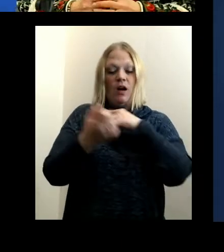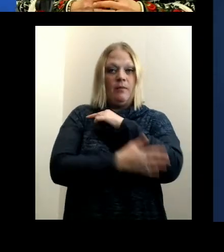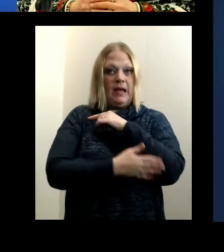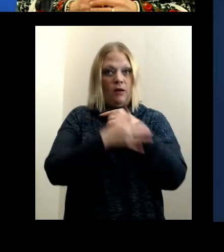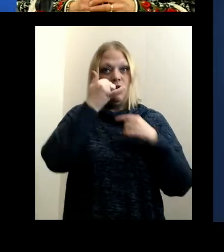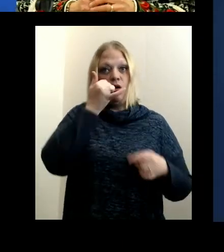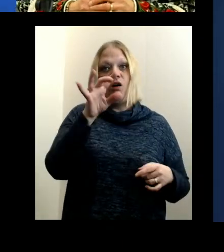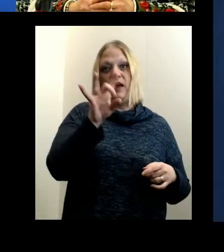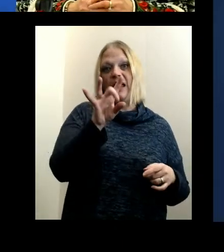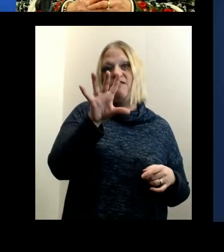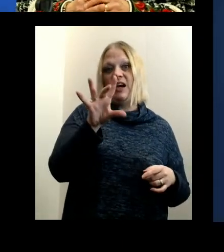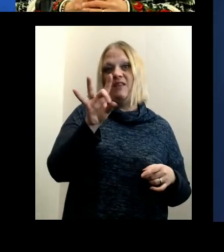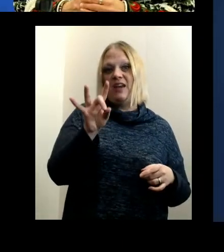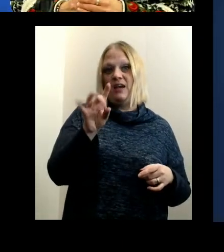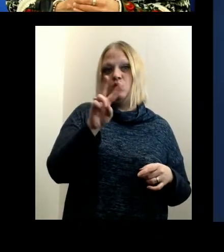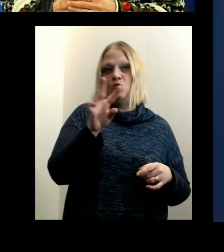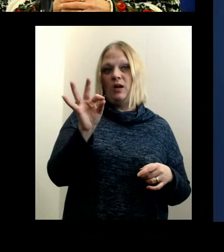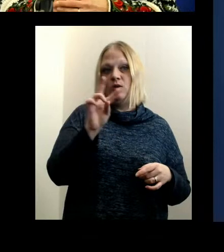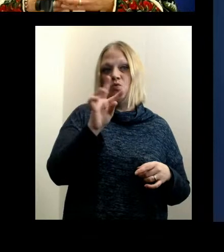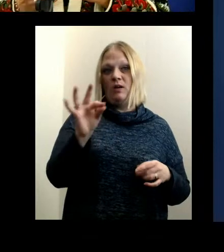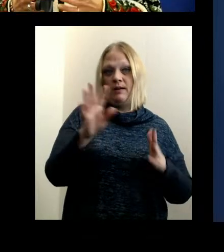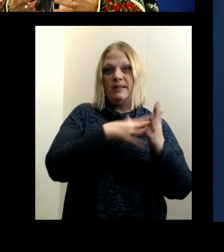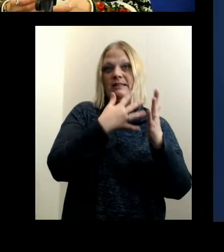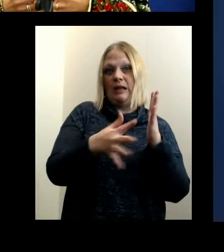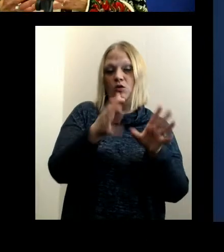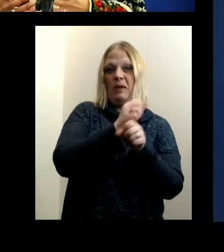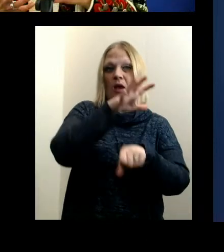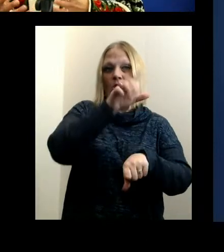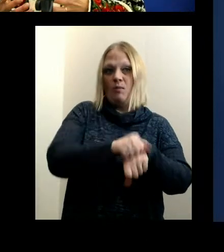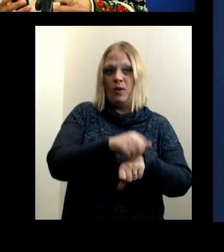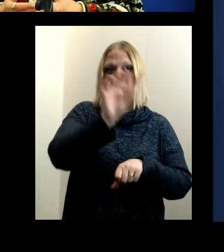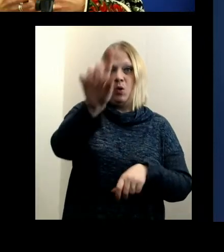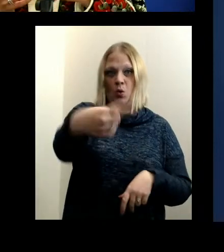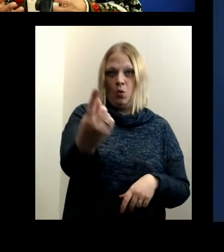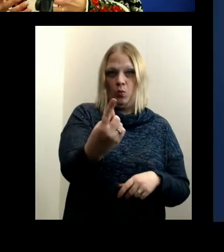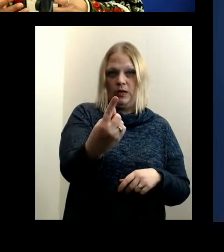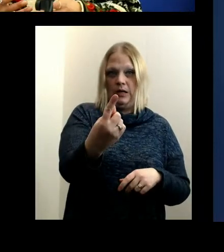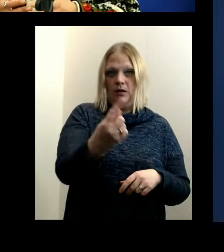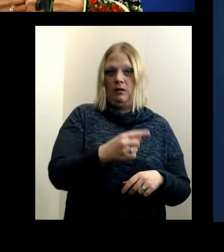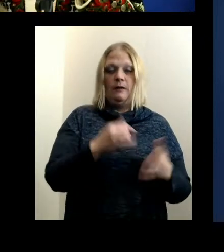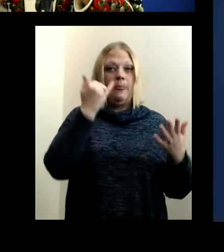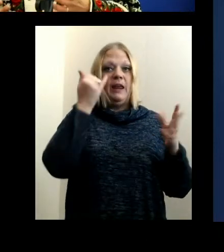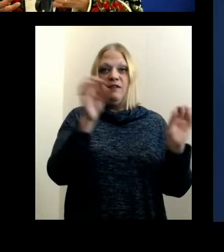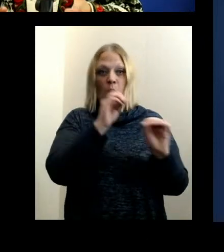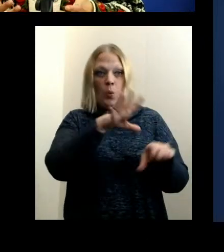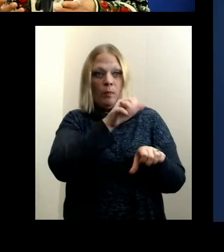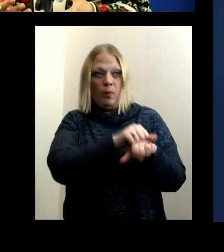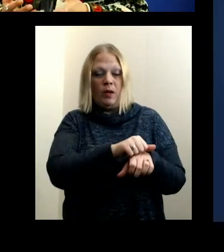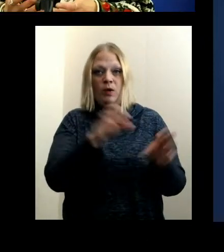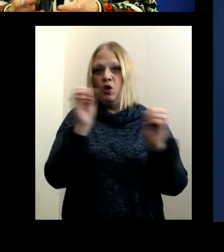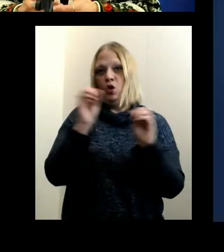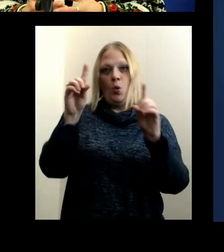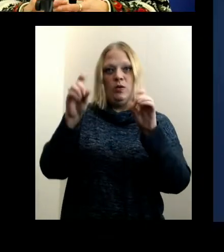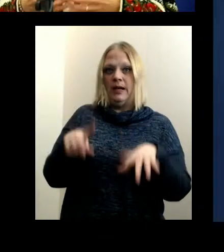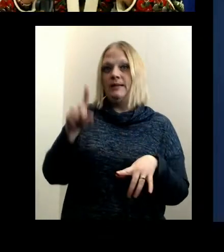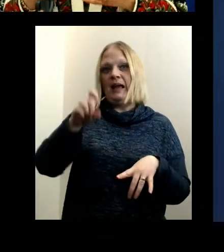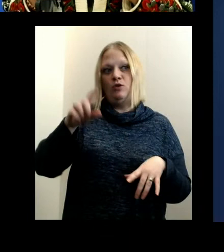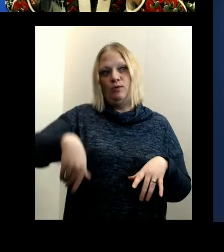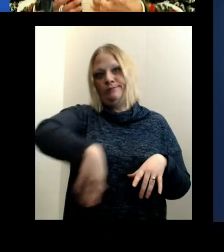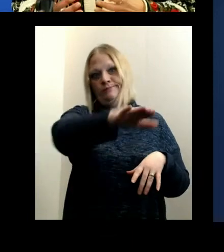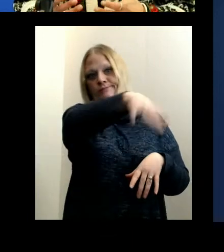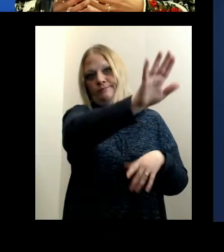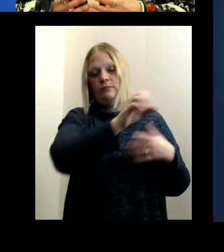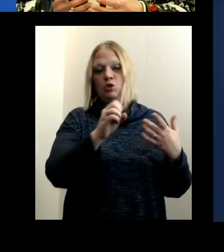call 858-2929 to schedule. These are appointment only, so if you don't have an appointment, we will have to turn you away.